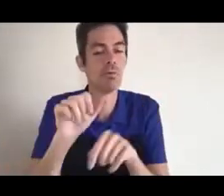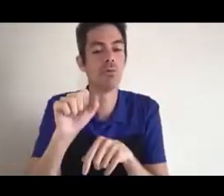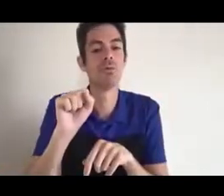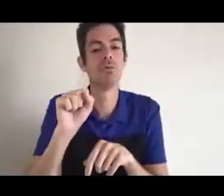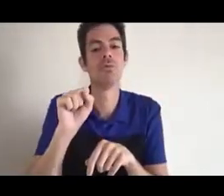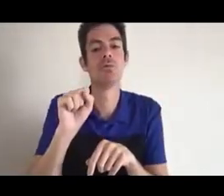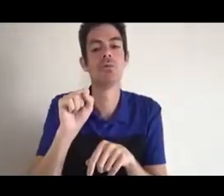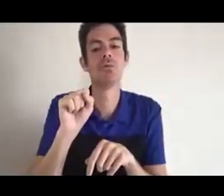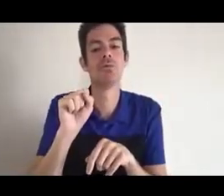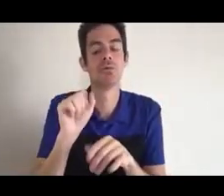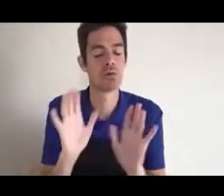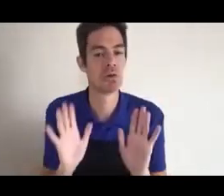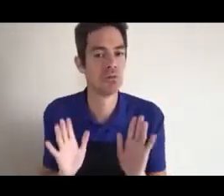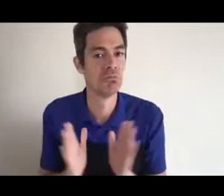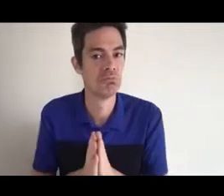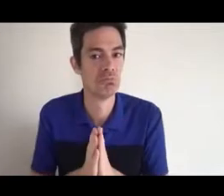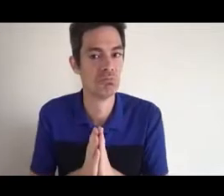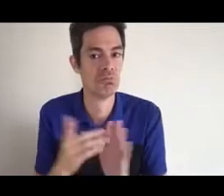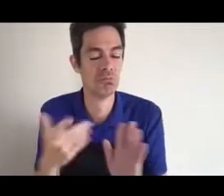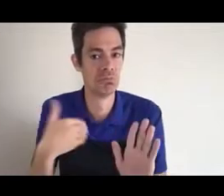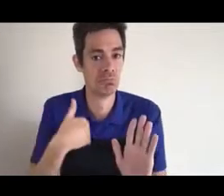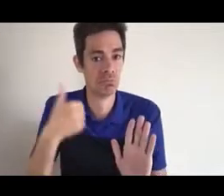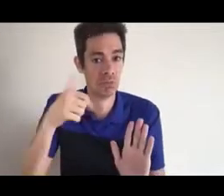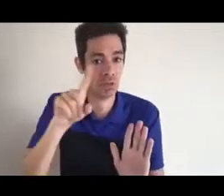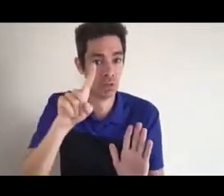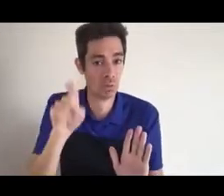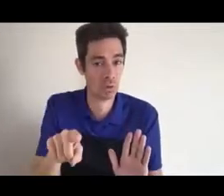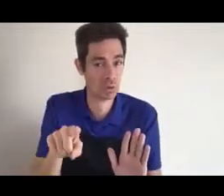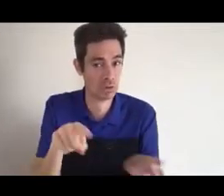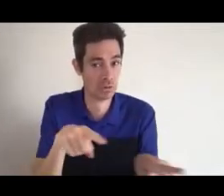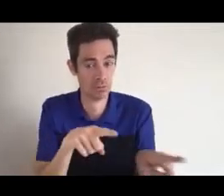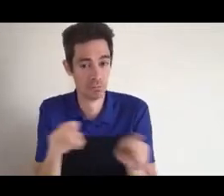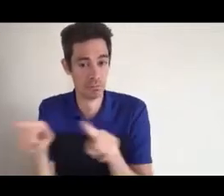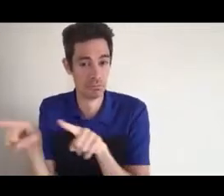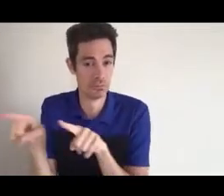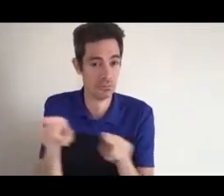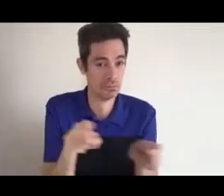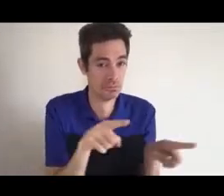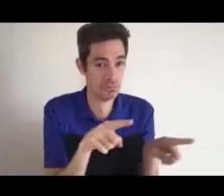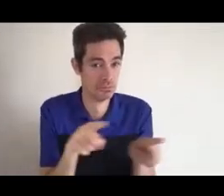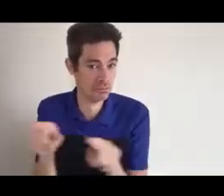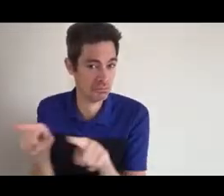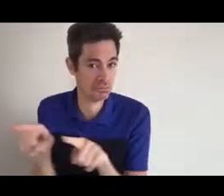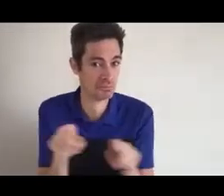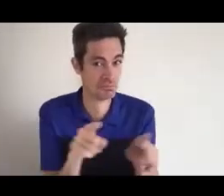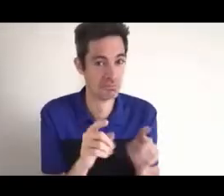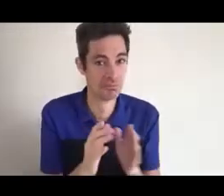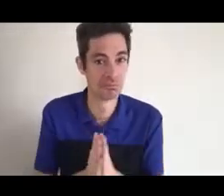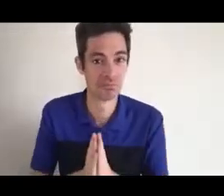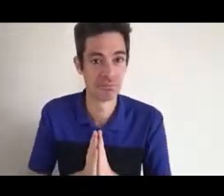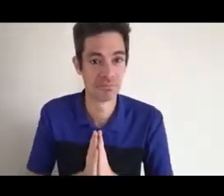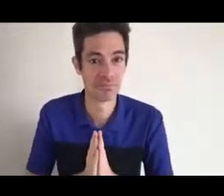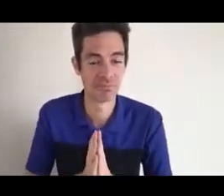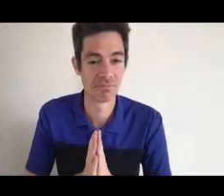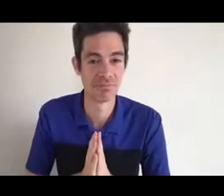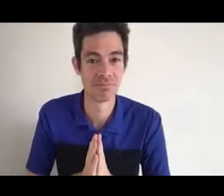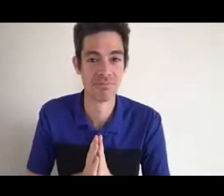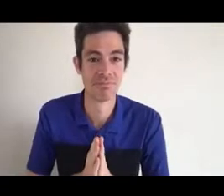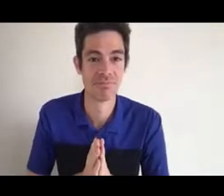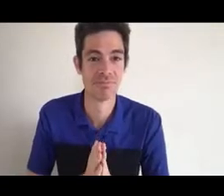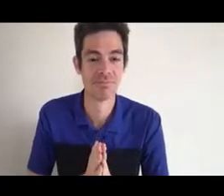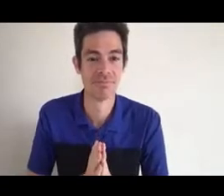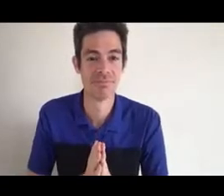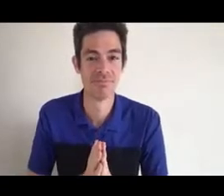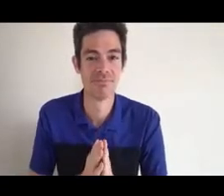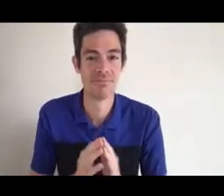sign language, and can create lots of differences. So any questions? Y'all are following me so